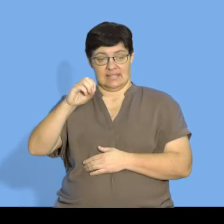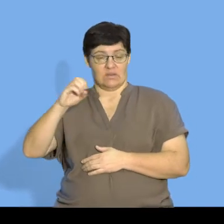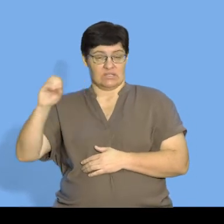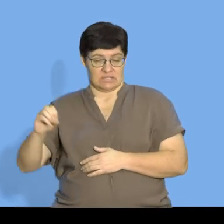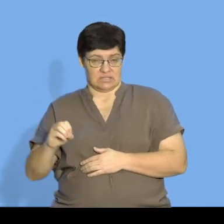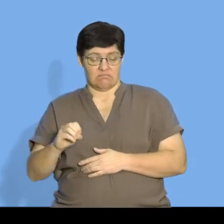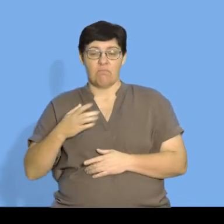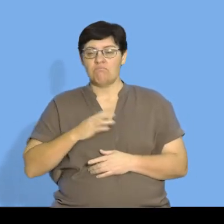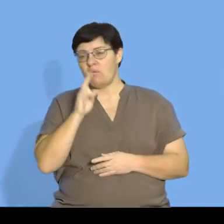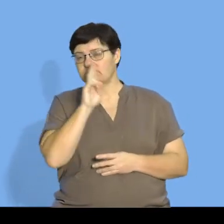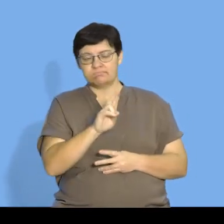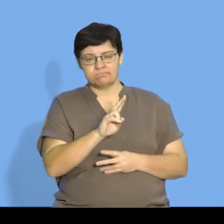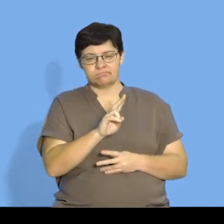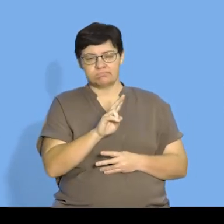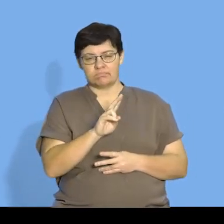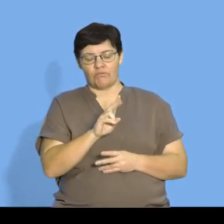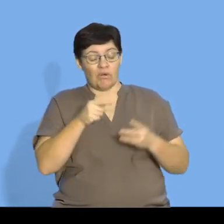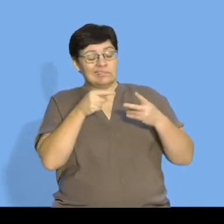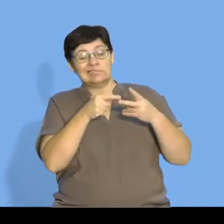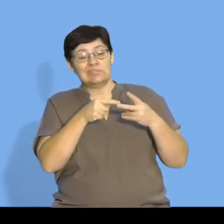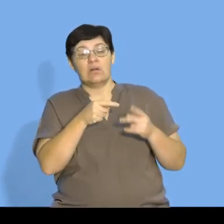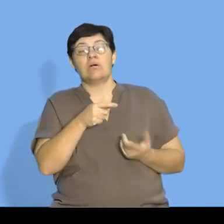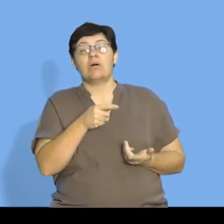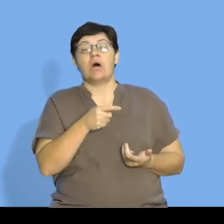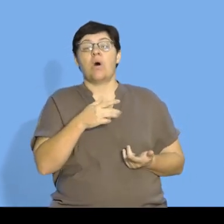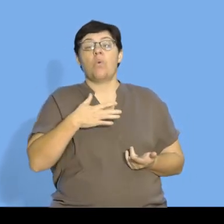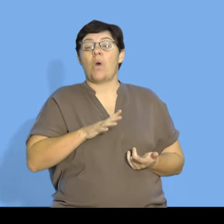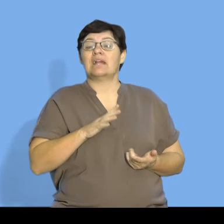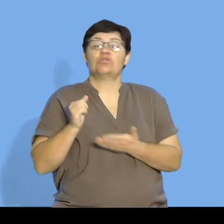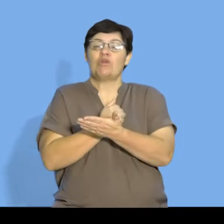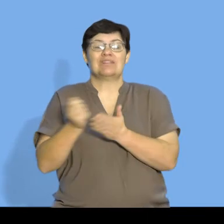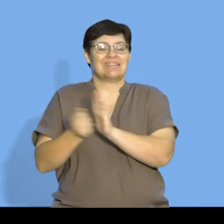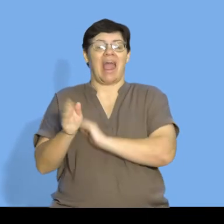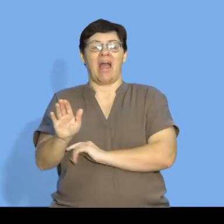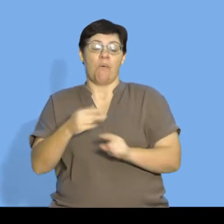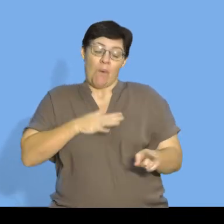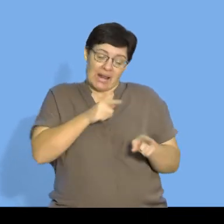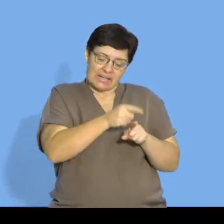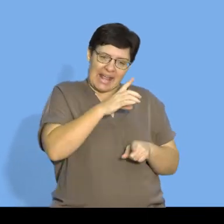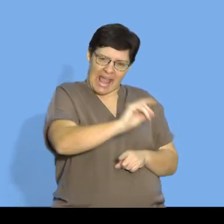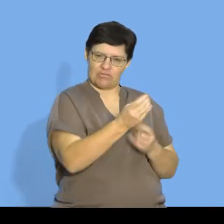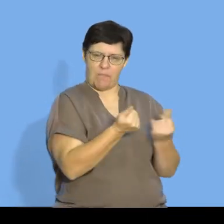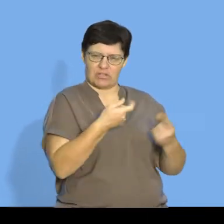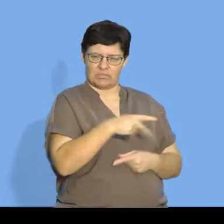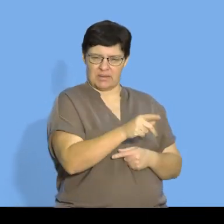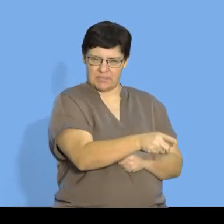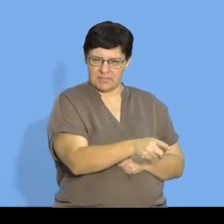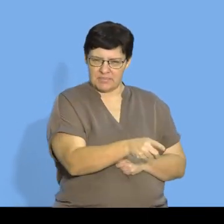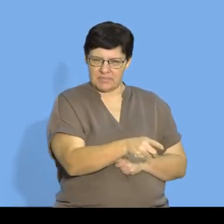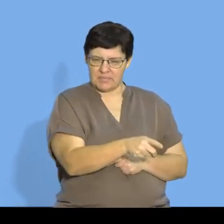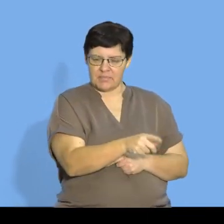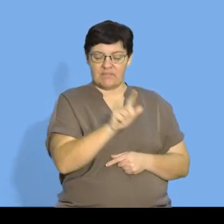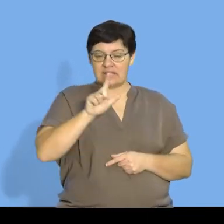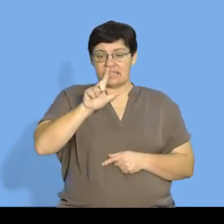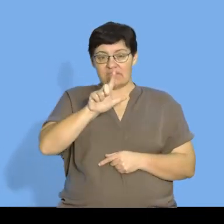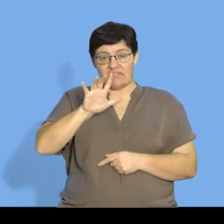rand. You're looking at the component where you want the cash sales component. So obviously,